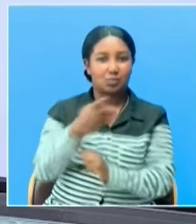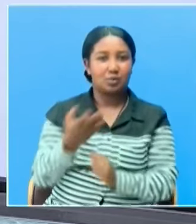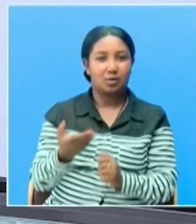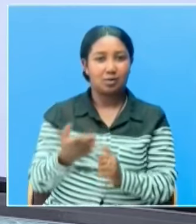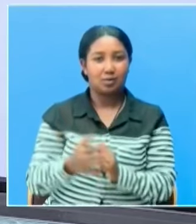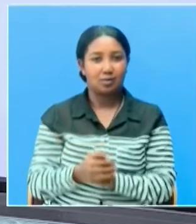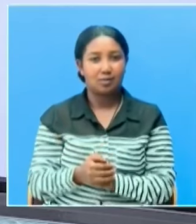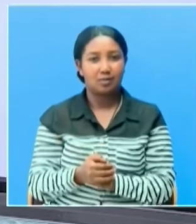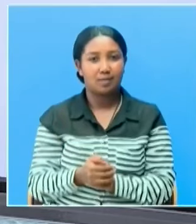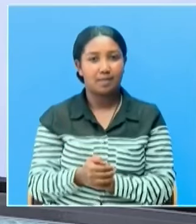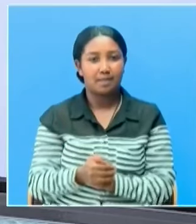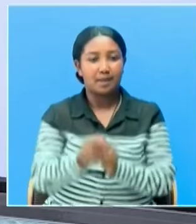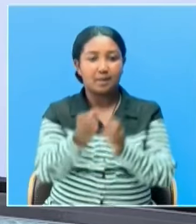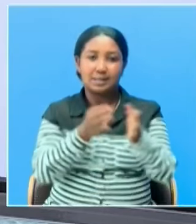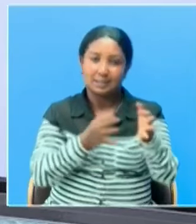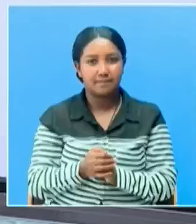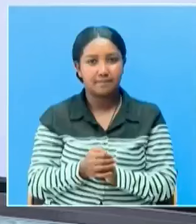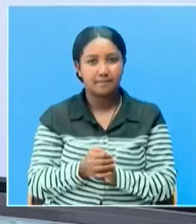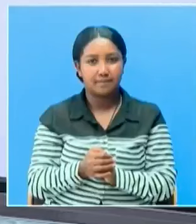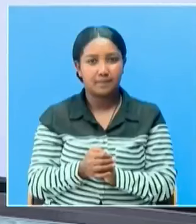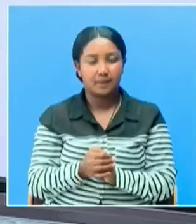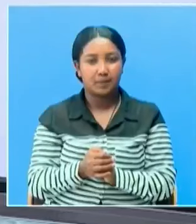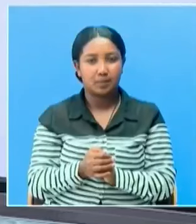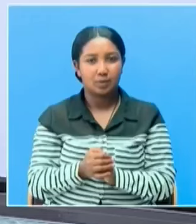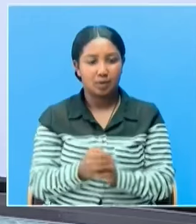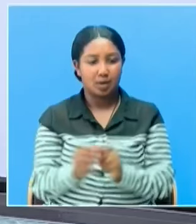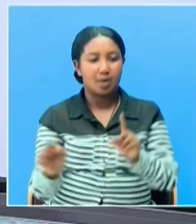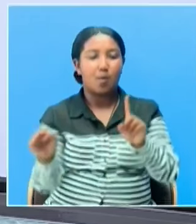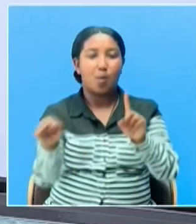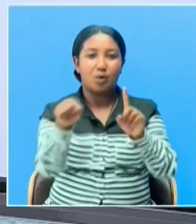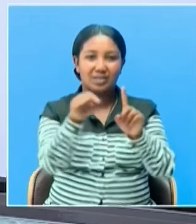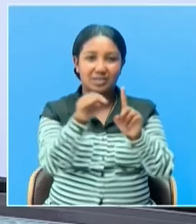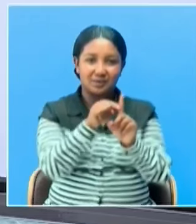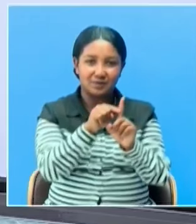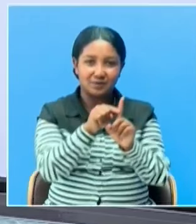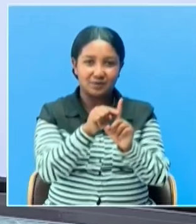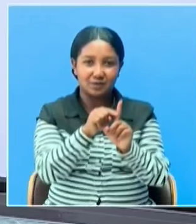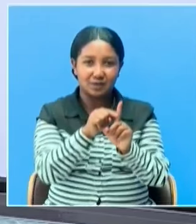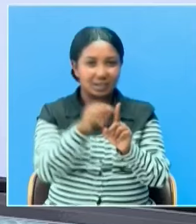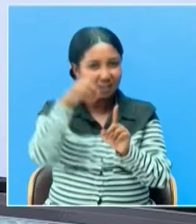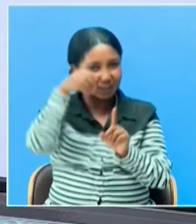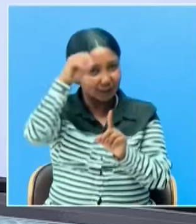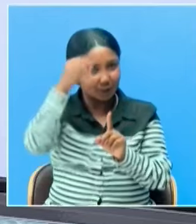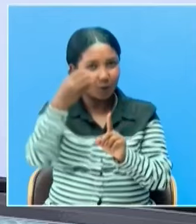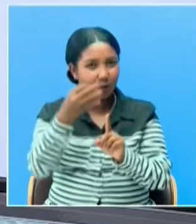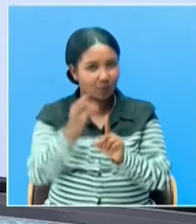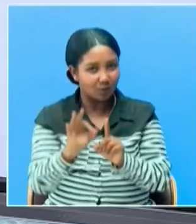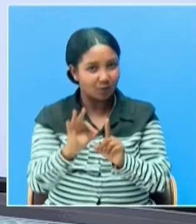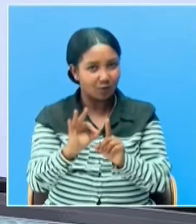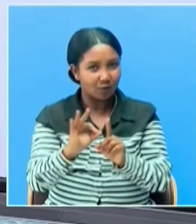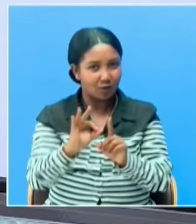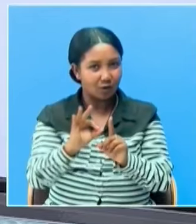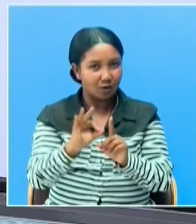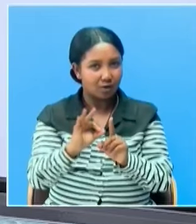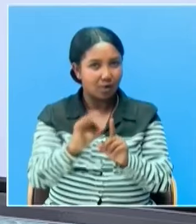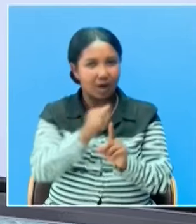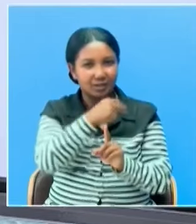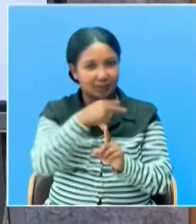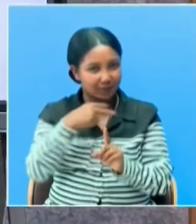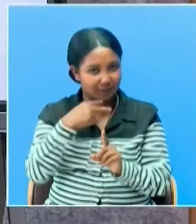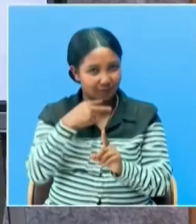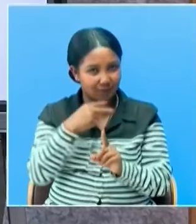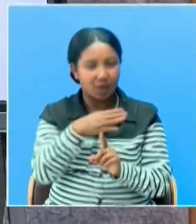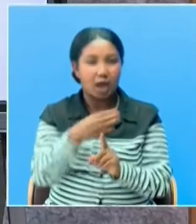to describe positive degree of the adjective.